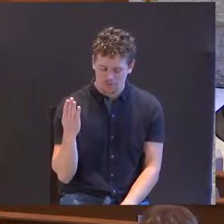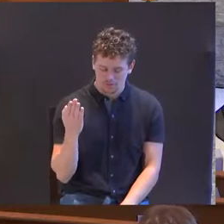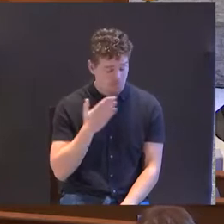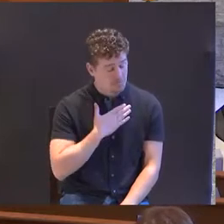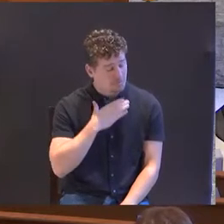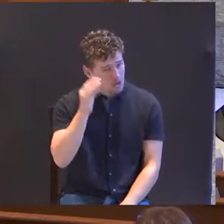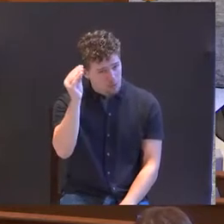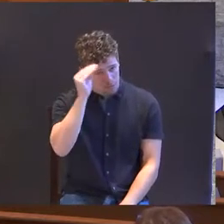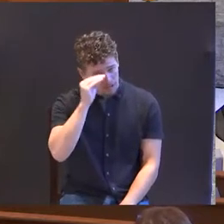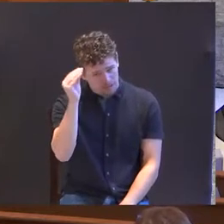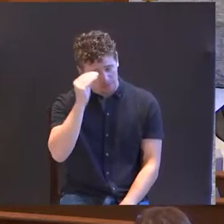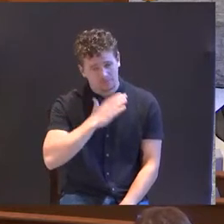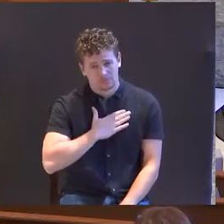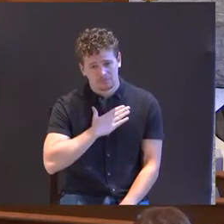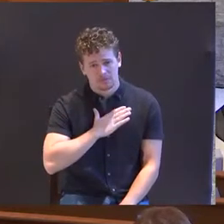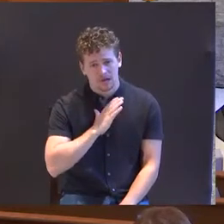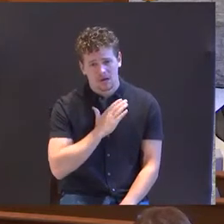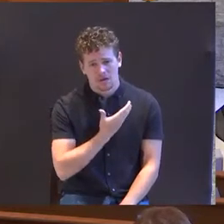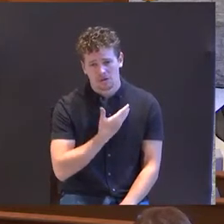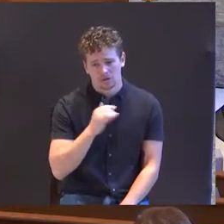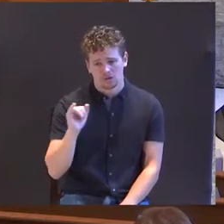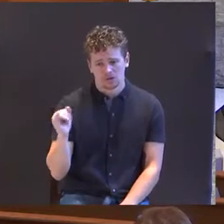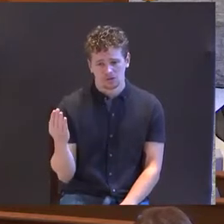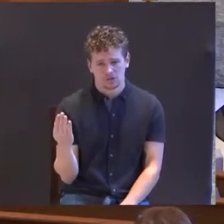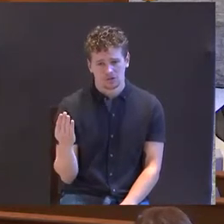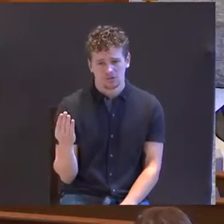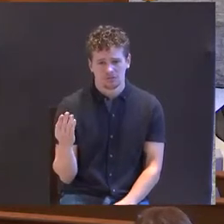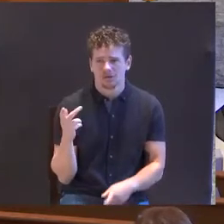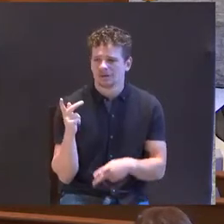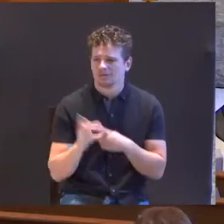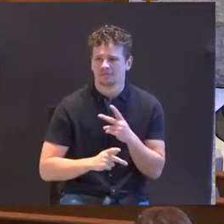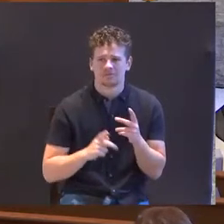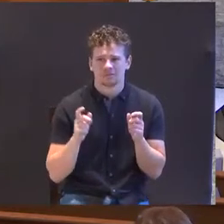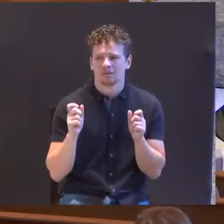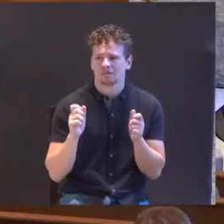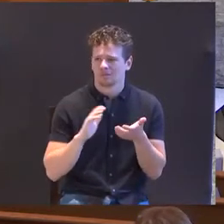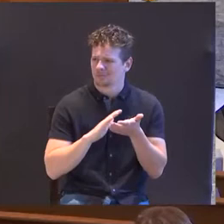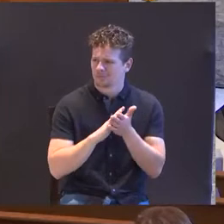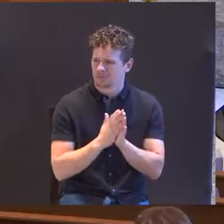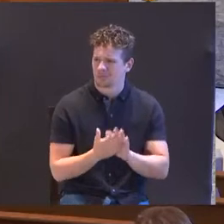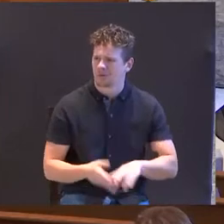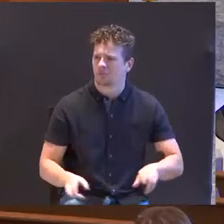opinion, is to, people, get ready. Stand up.